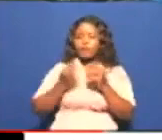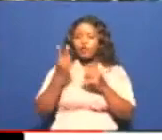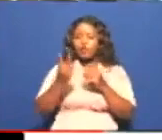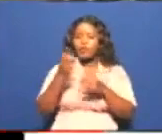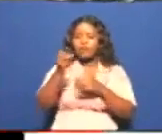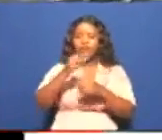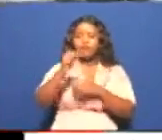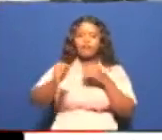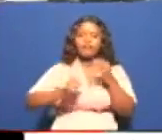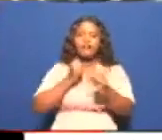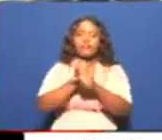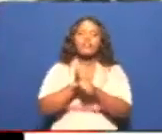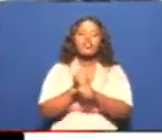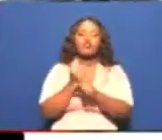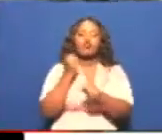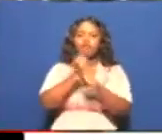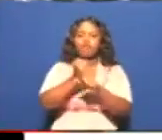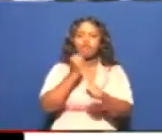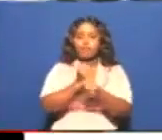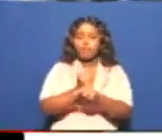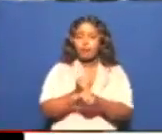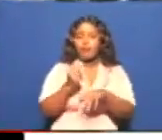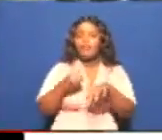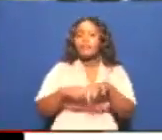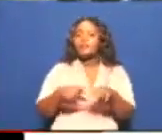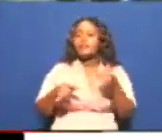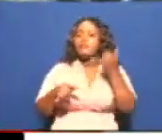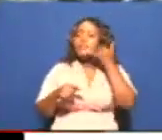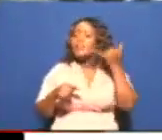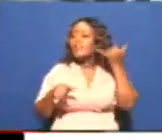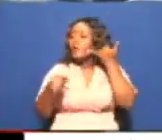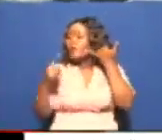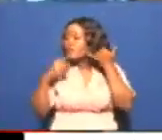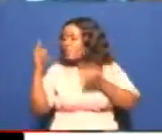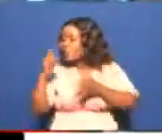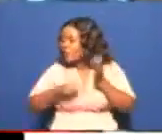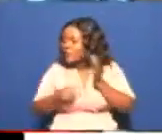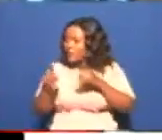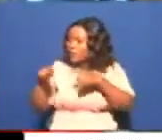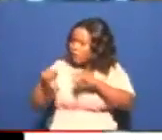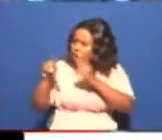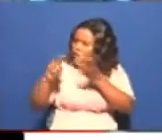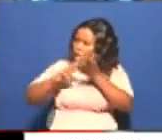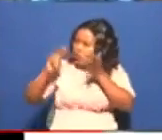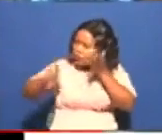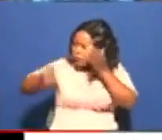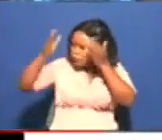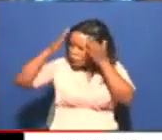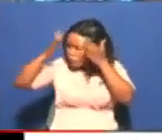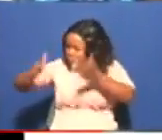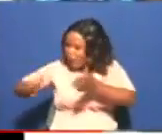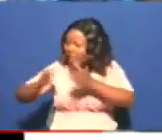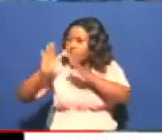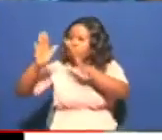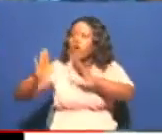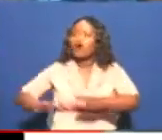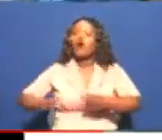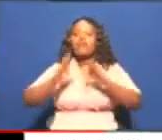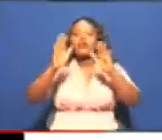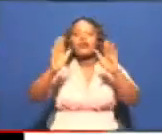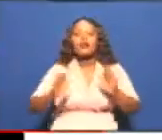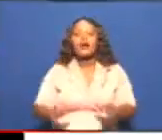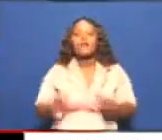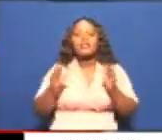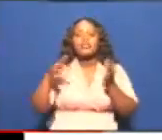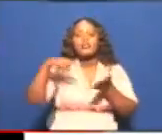in Nakuru County, Natembeya announced that he was quitting to concentrate on his campaigns with eyes on the Trans Nzoia gubernatorial seat.